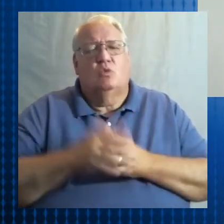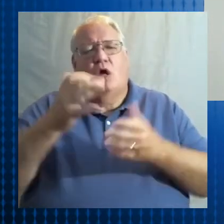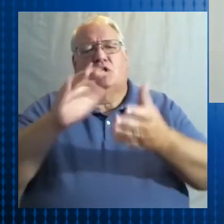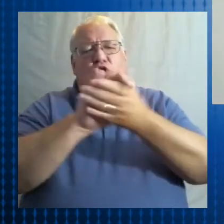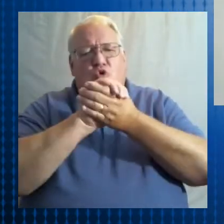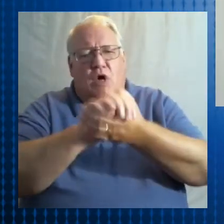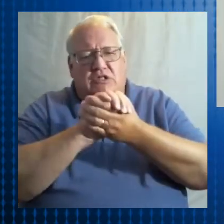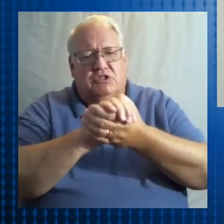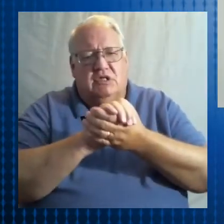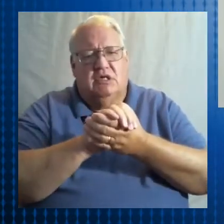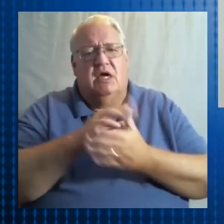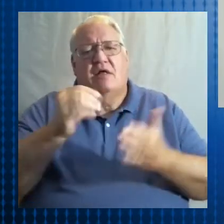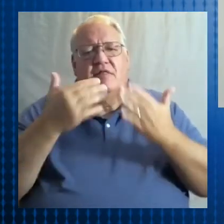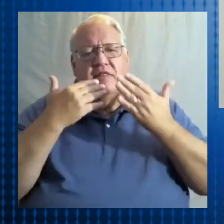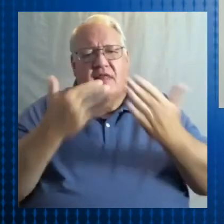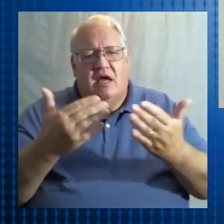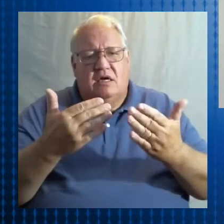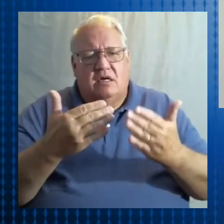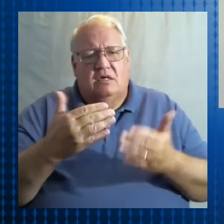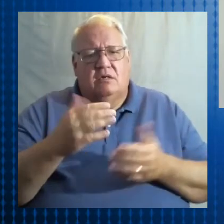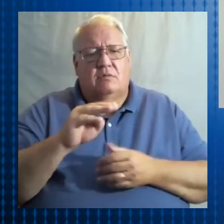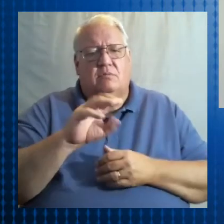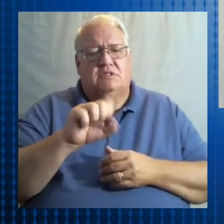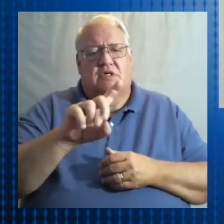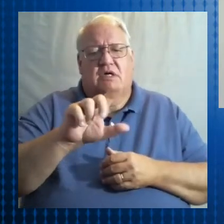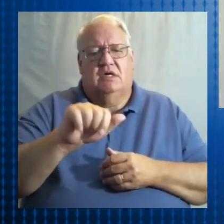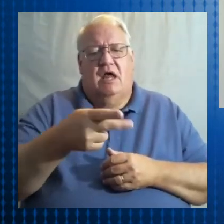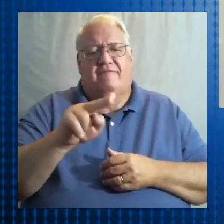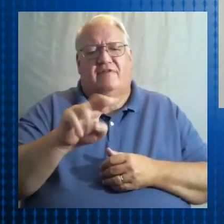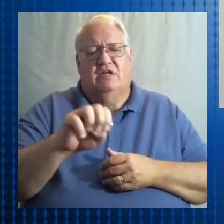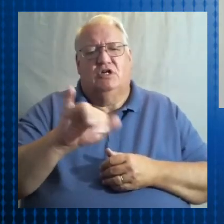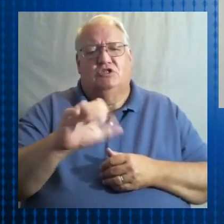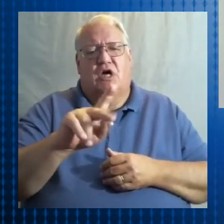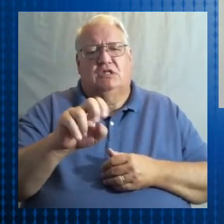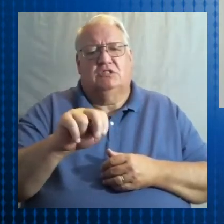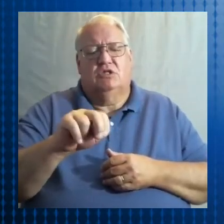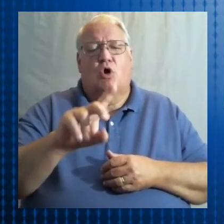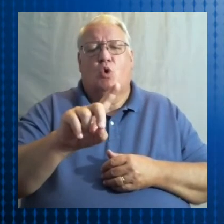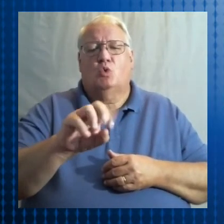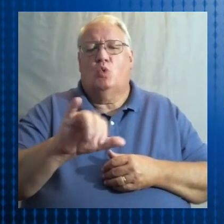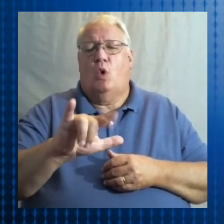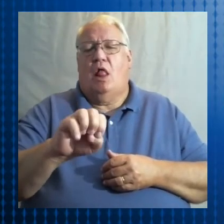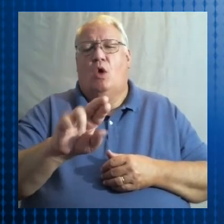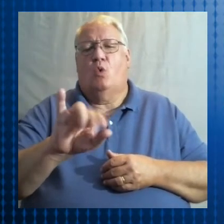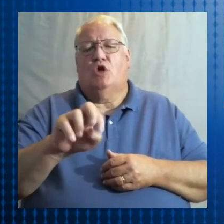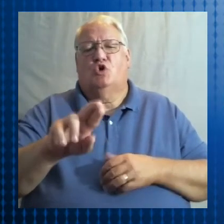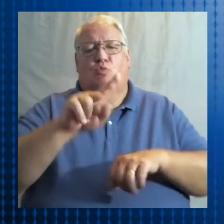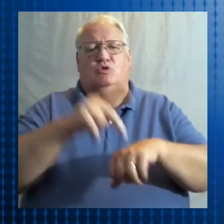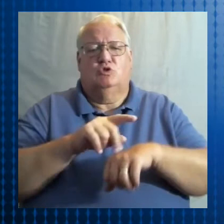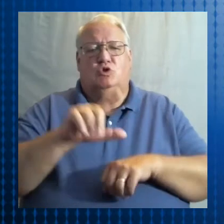congratulating and thanking Ms. Daphne Jackson, Doyle Ryder Principal, a